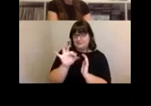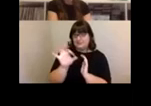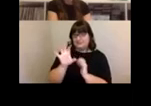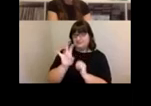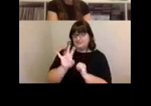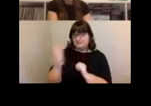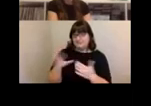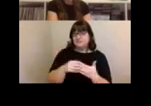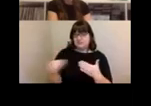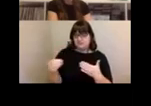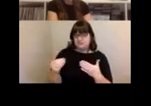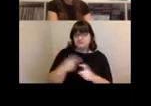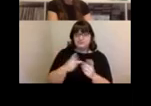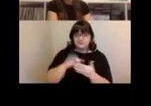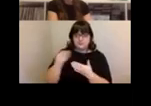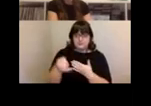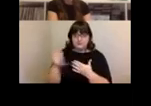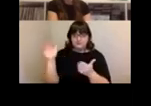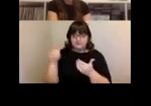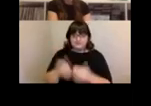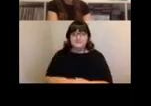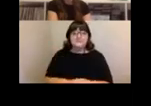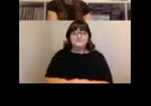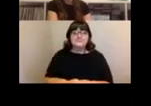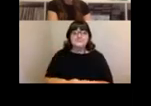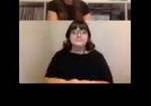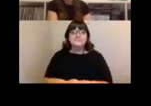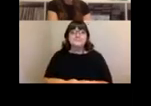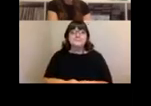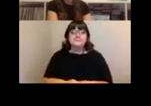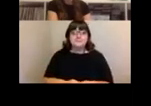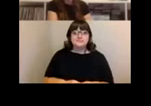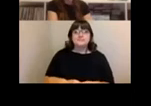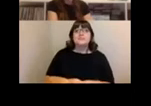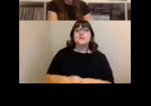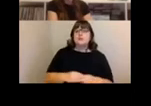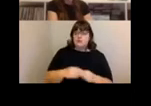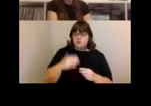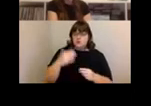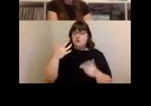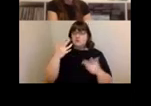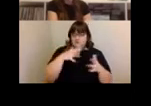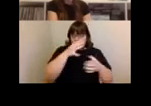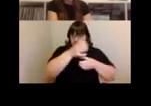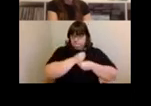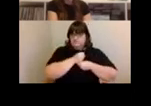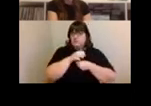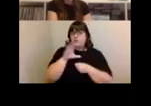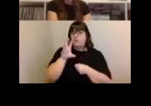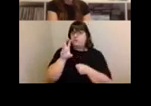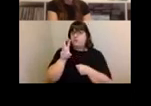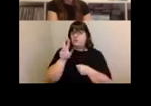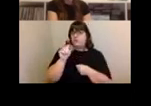$8,976 from a project grant. And then we received some wage subsidies, also through the federal government,